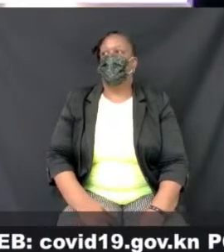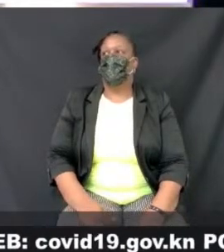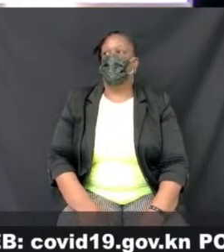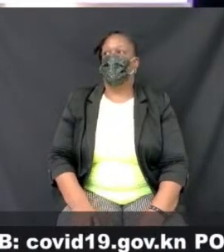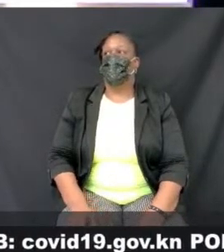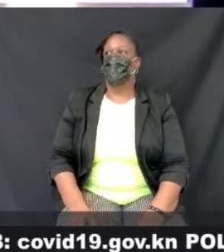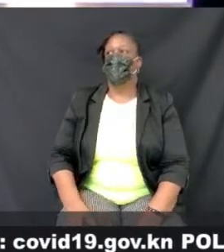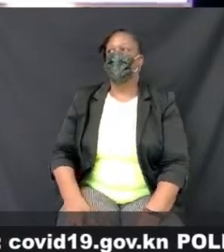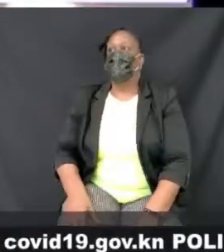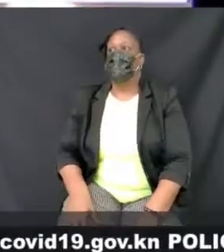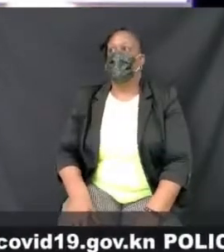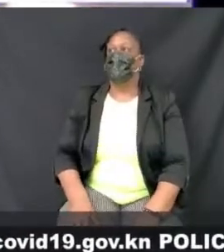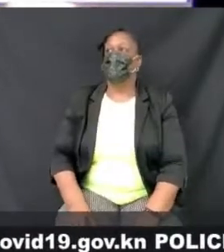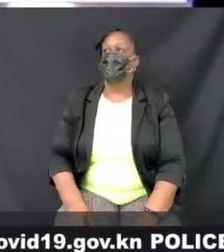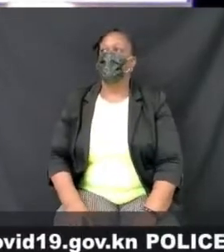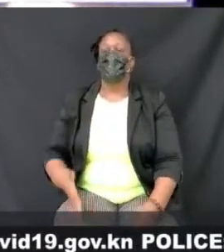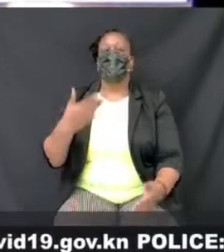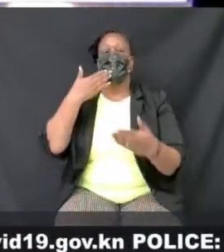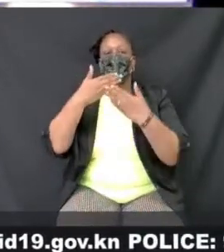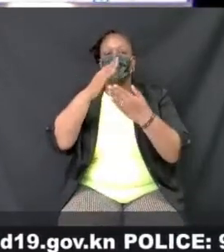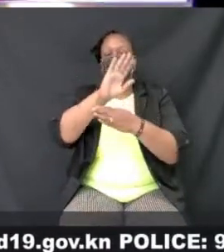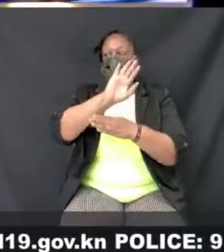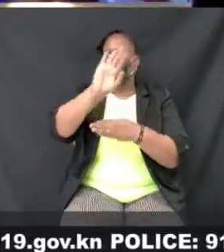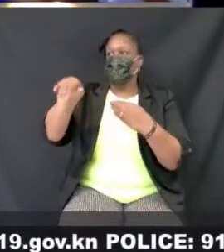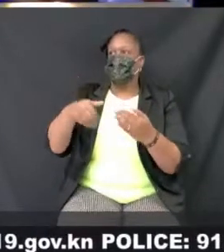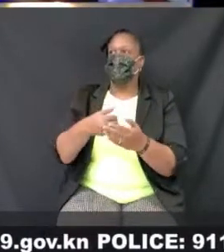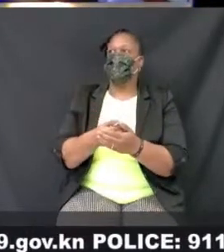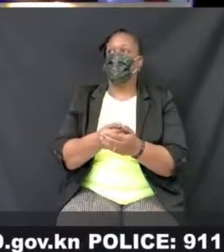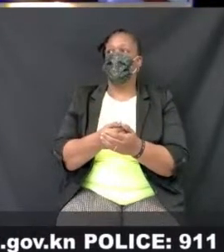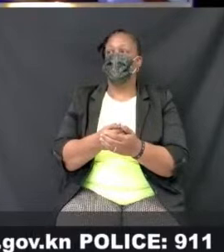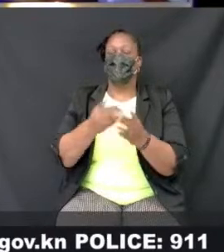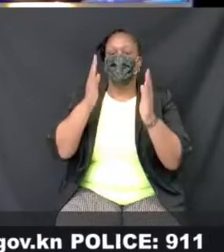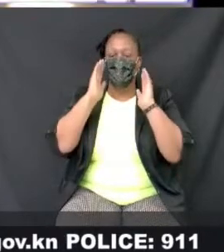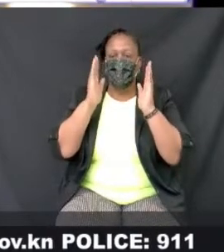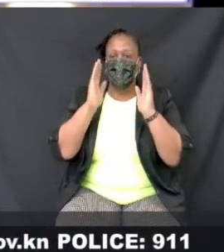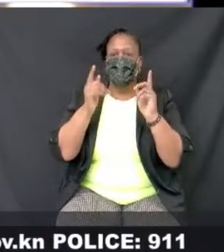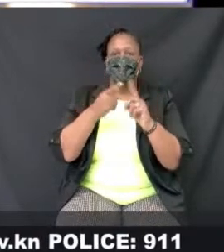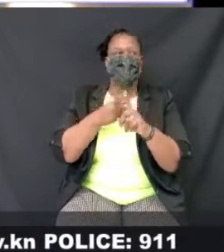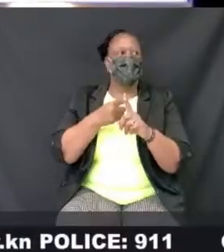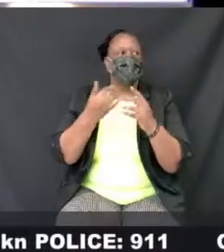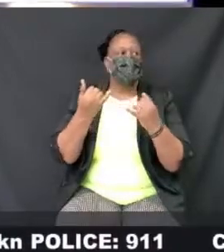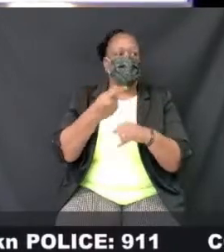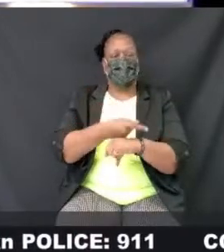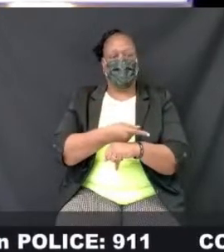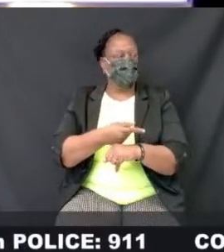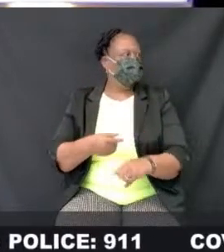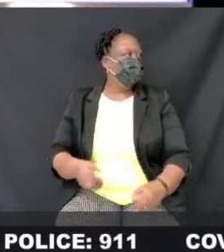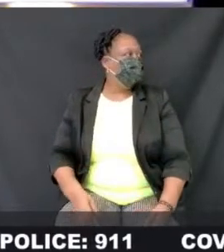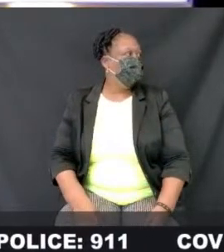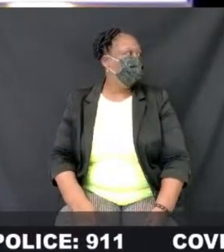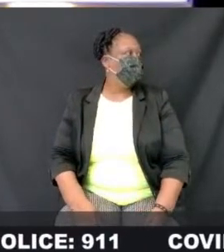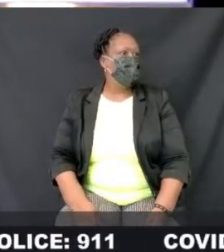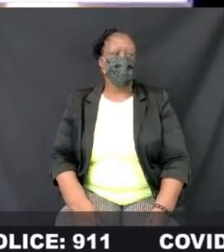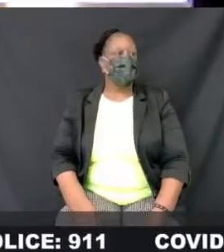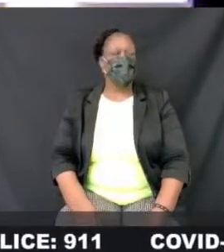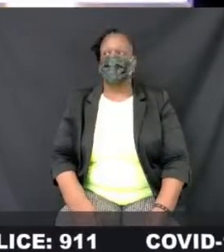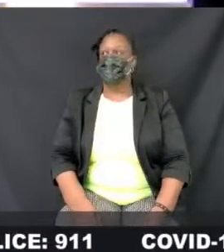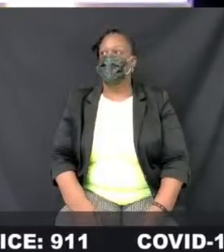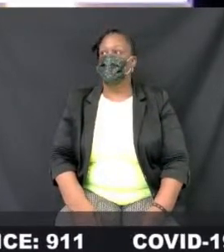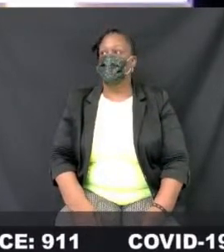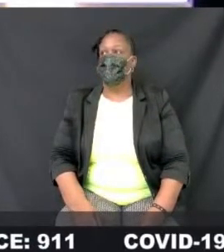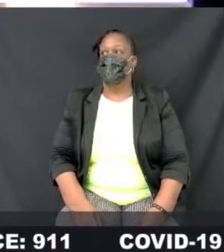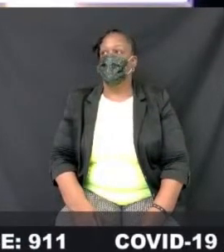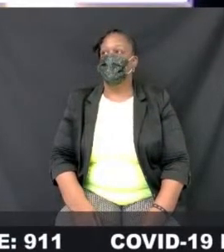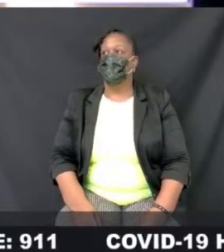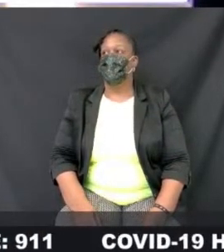Thank you very much, Leroy, and a pleasant good afternoon to all listening to this broadcast. I promised that I would not be